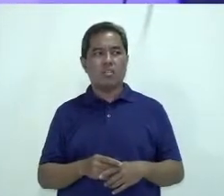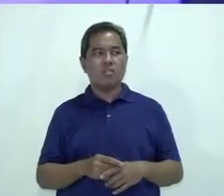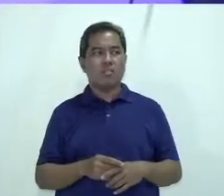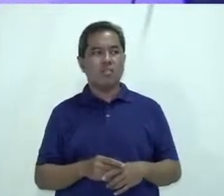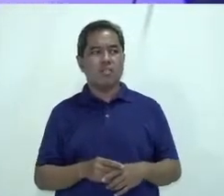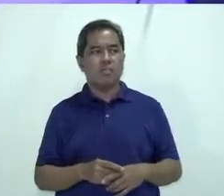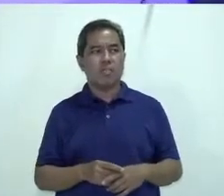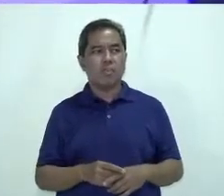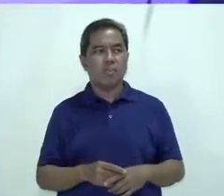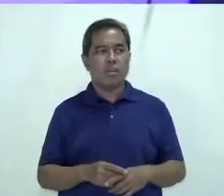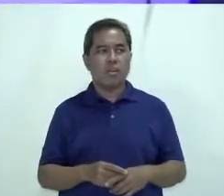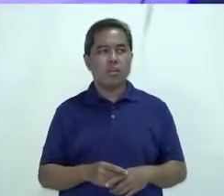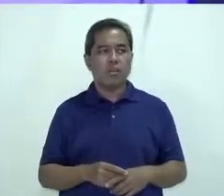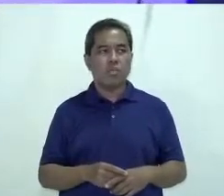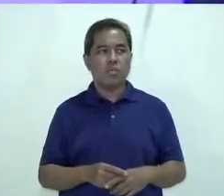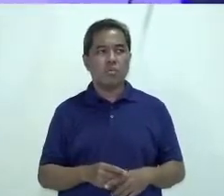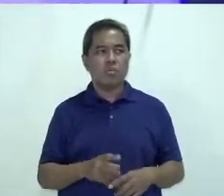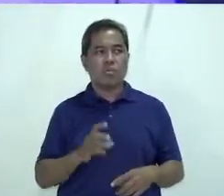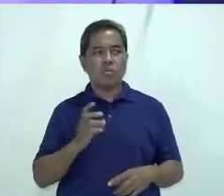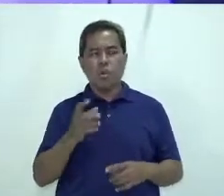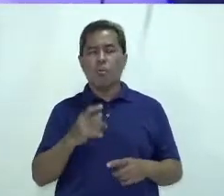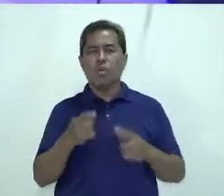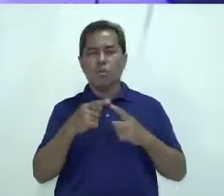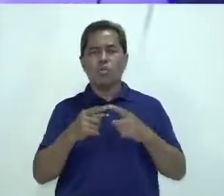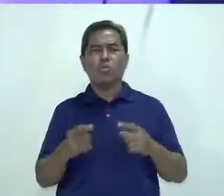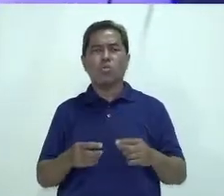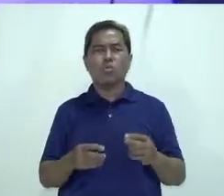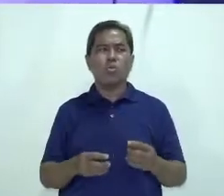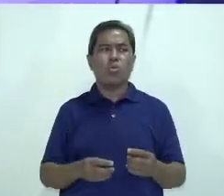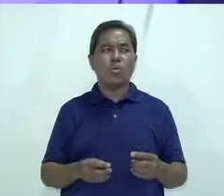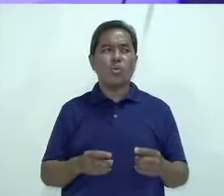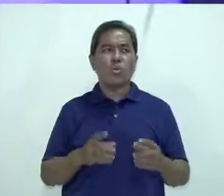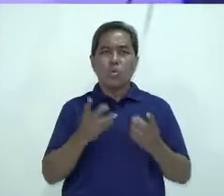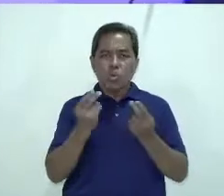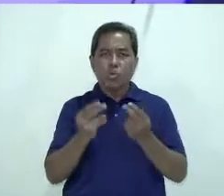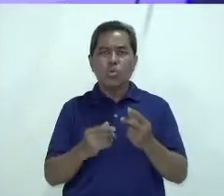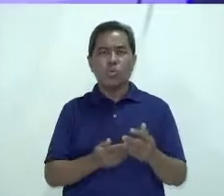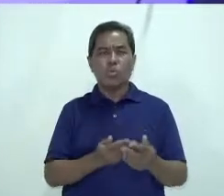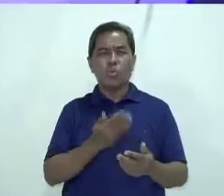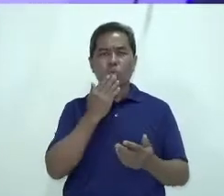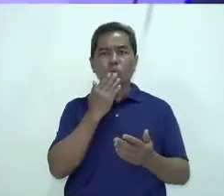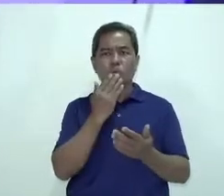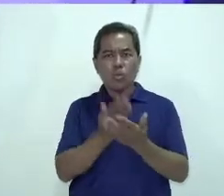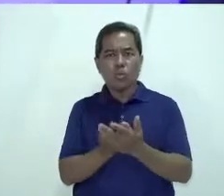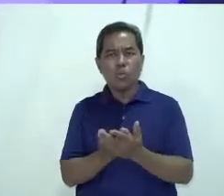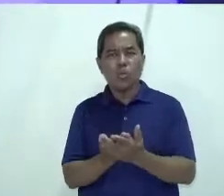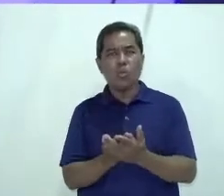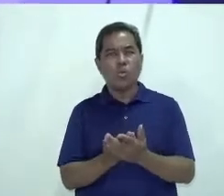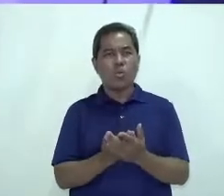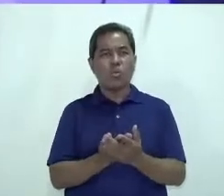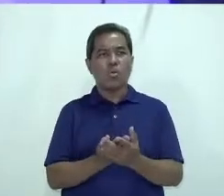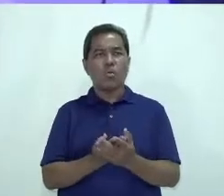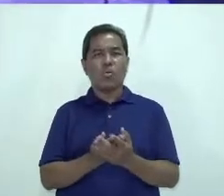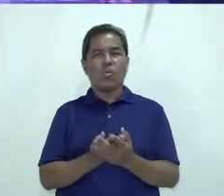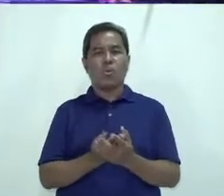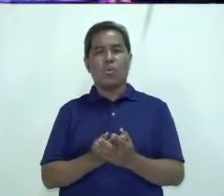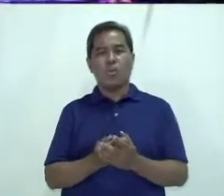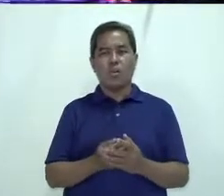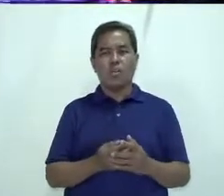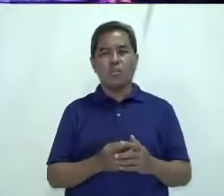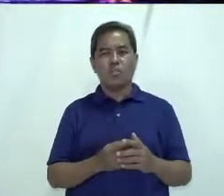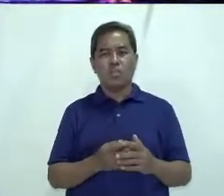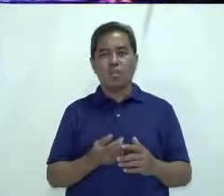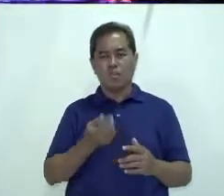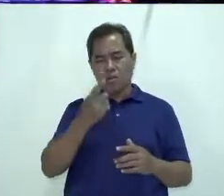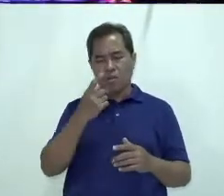our enjoyment. Command them to do good, to be rich in good deeds. So, all of our blessings is for